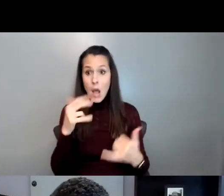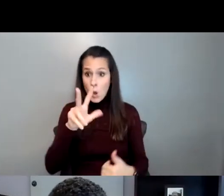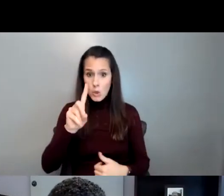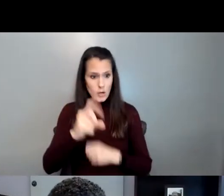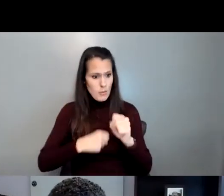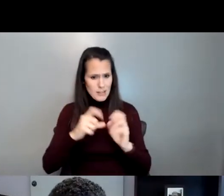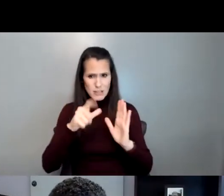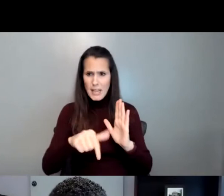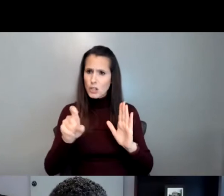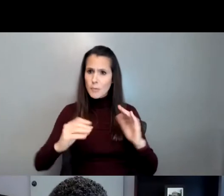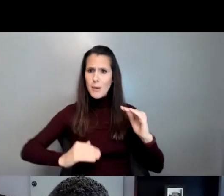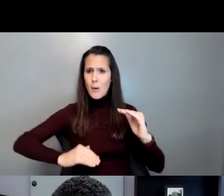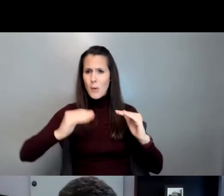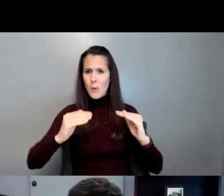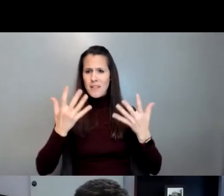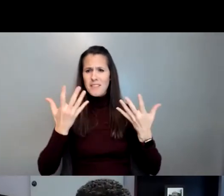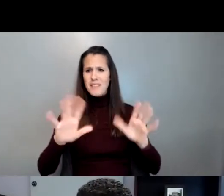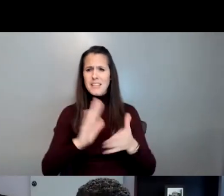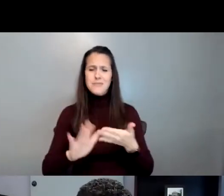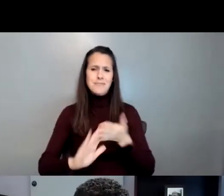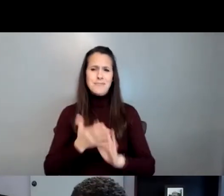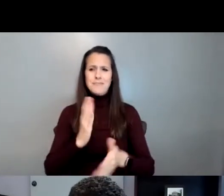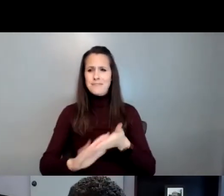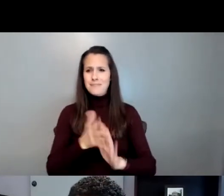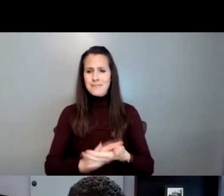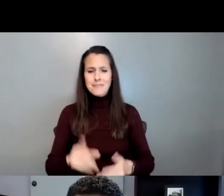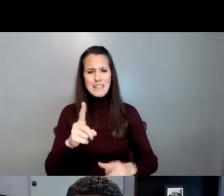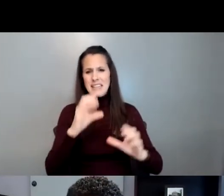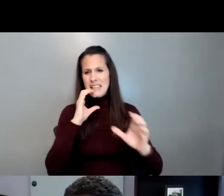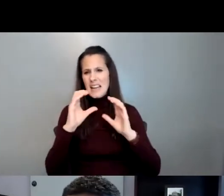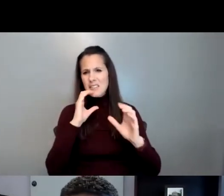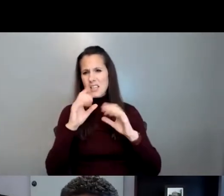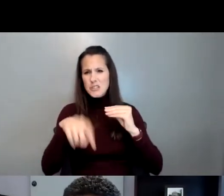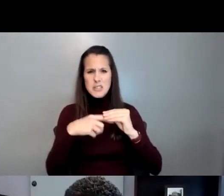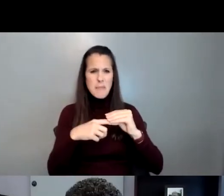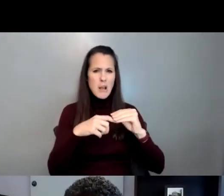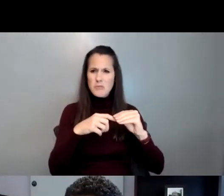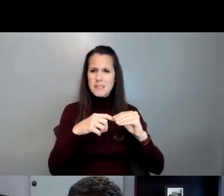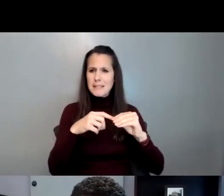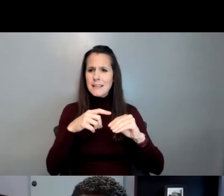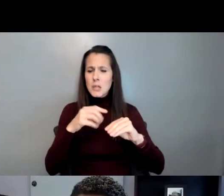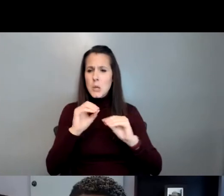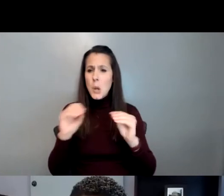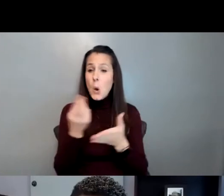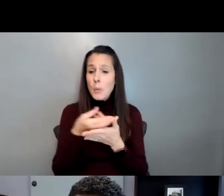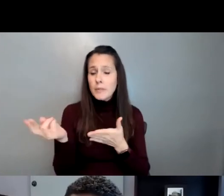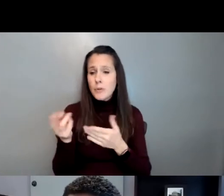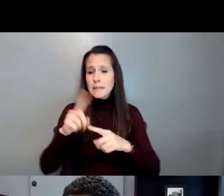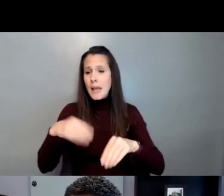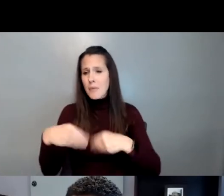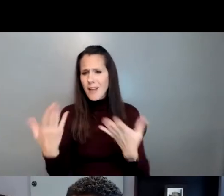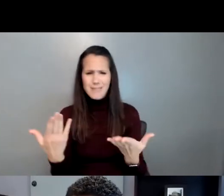are. We should think that we shouldn't have these conversations about inability to then provide resources for people to have